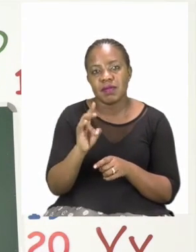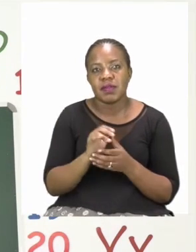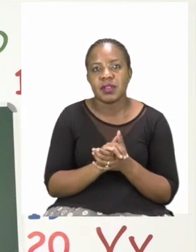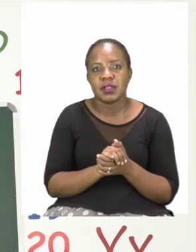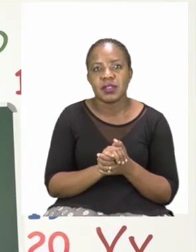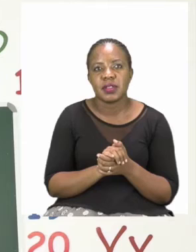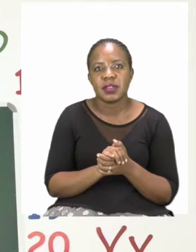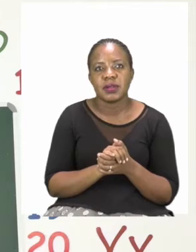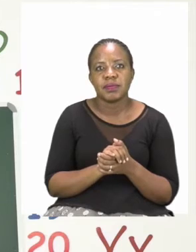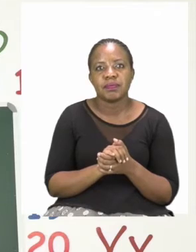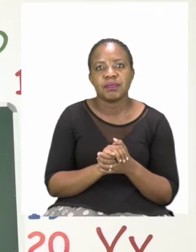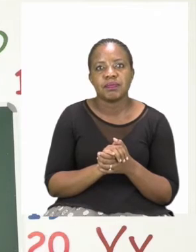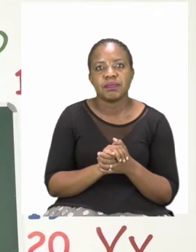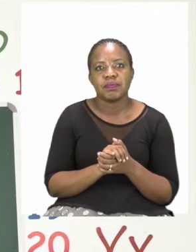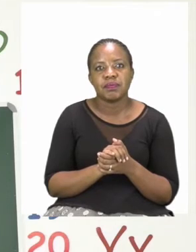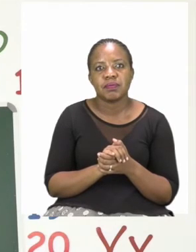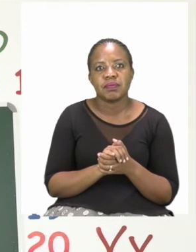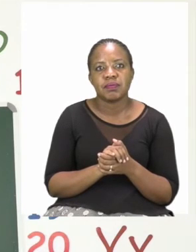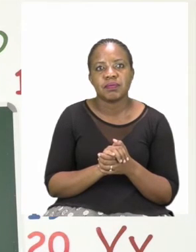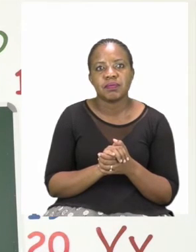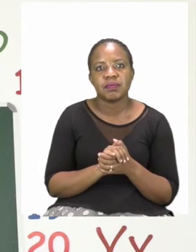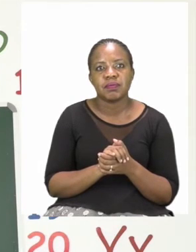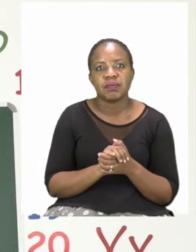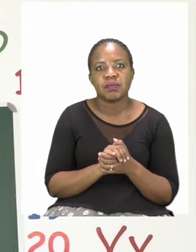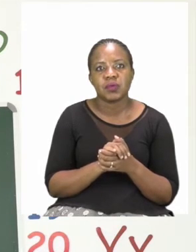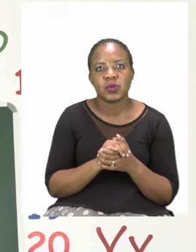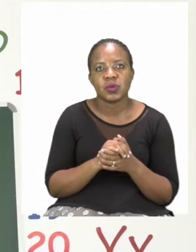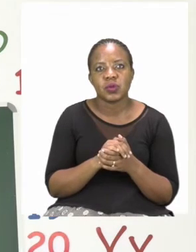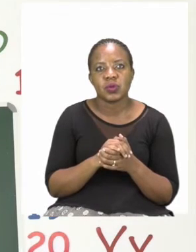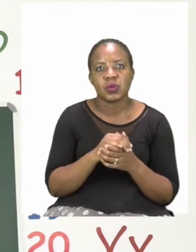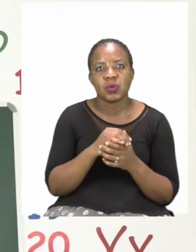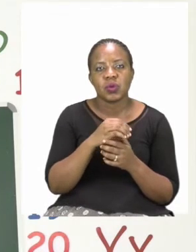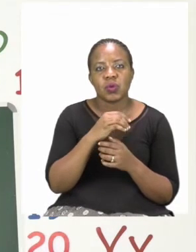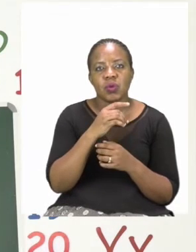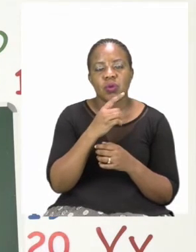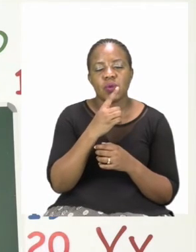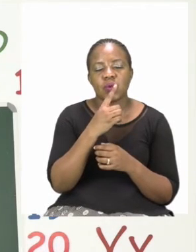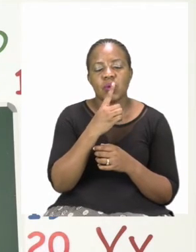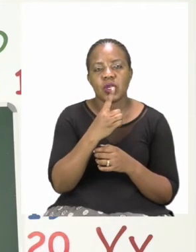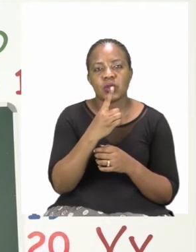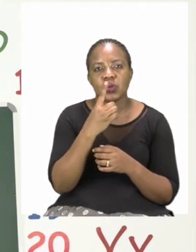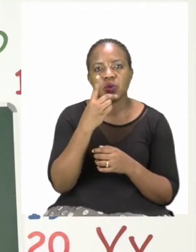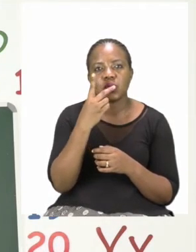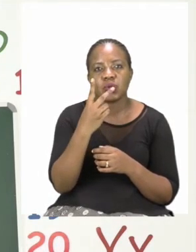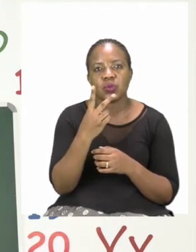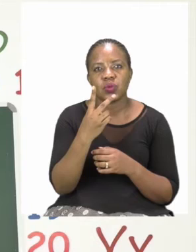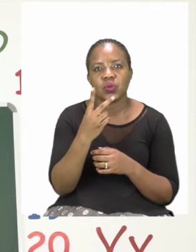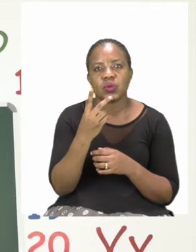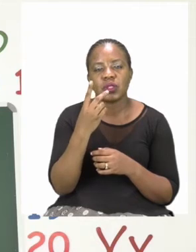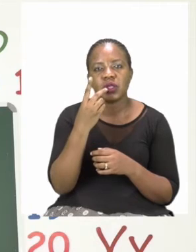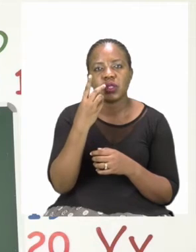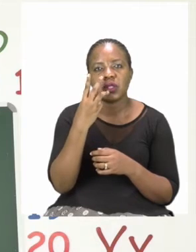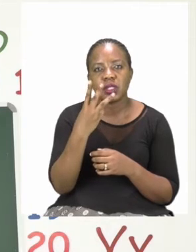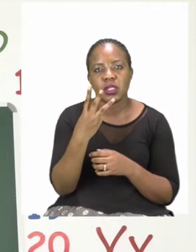ready? Let's go. 1, 2,